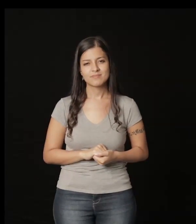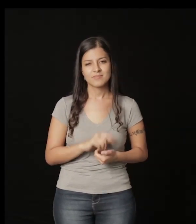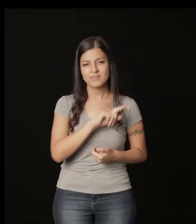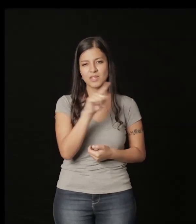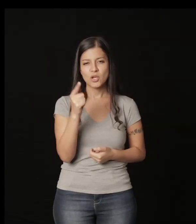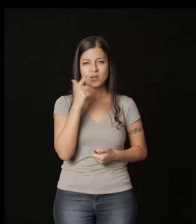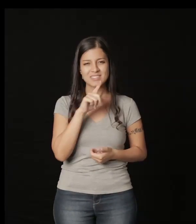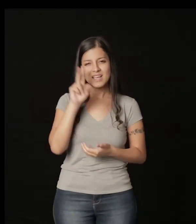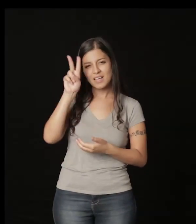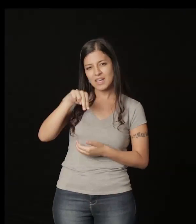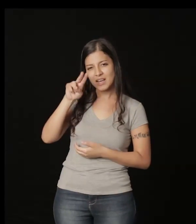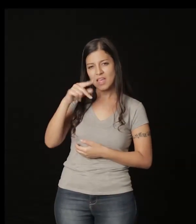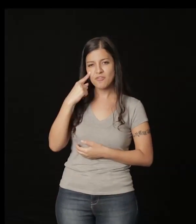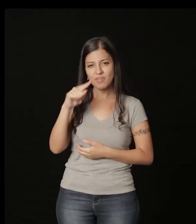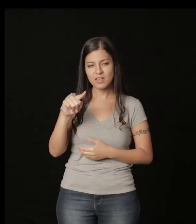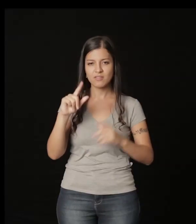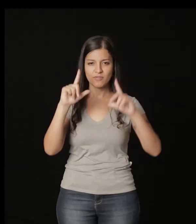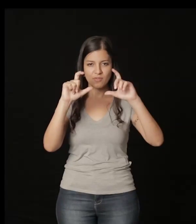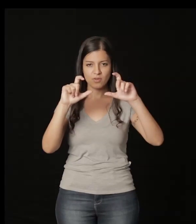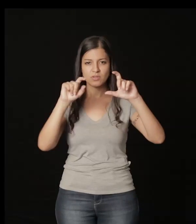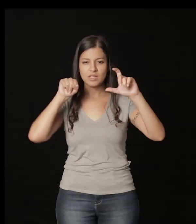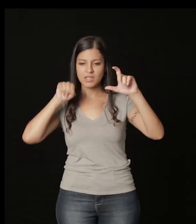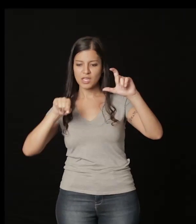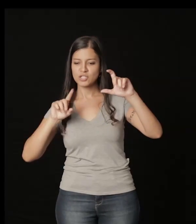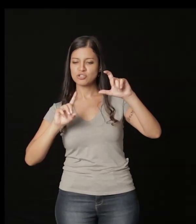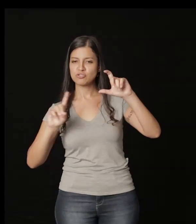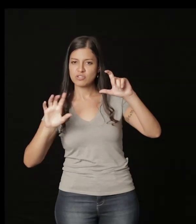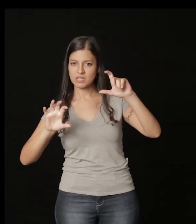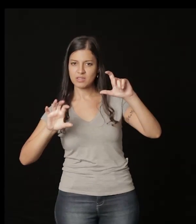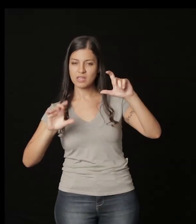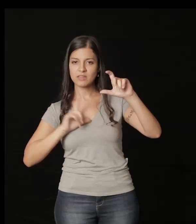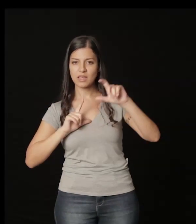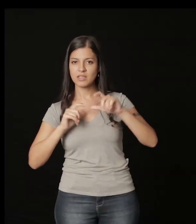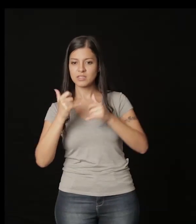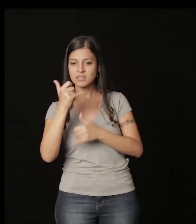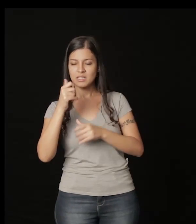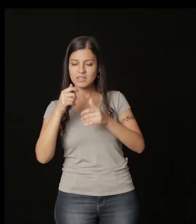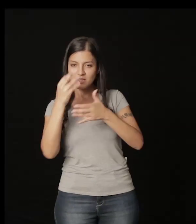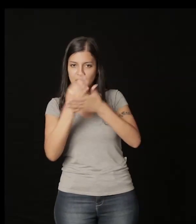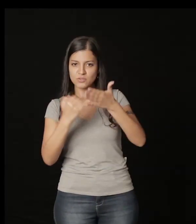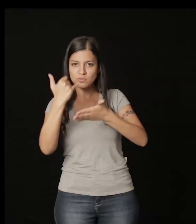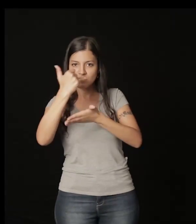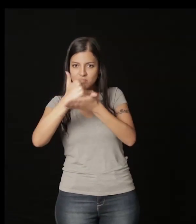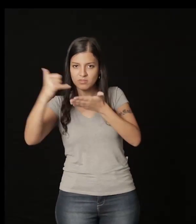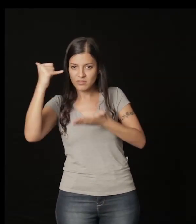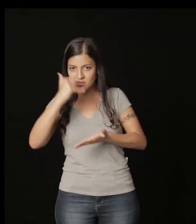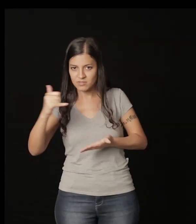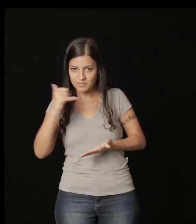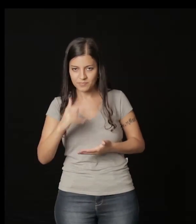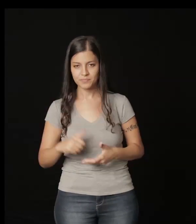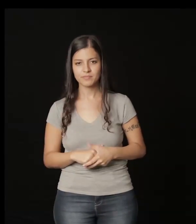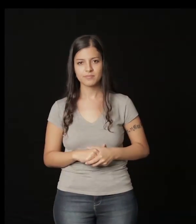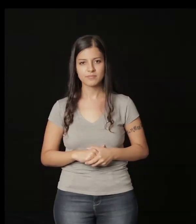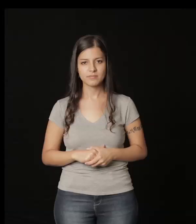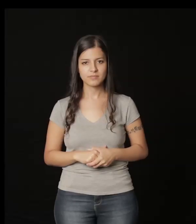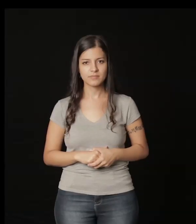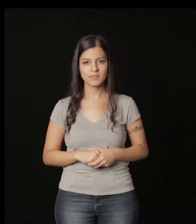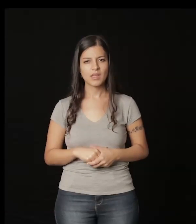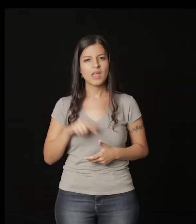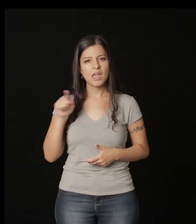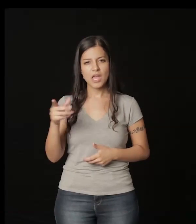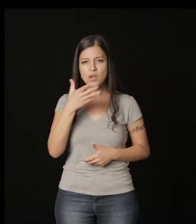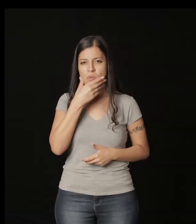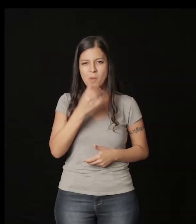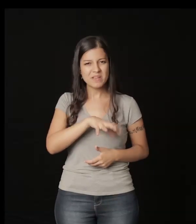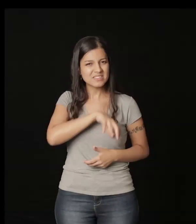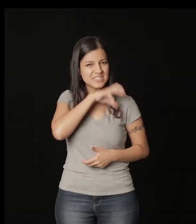I don't know if you can read any of that, but you can see on the bottom right there, we've underlined a part of the text. So there it reads, "And he will be a wild